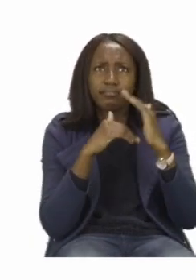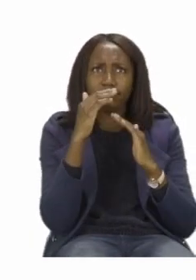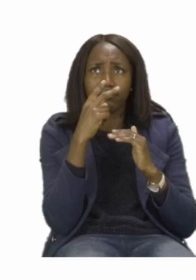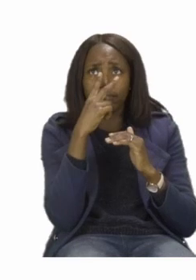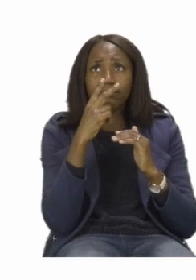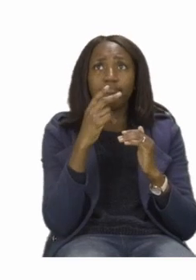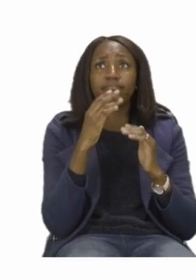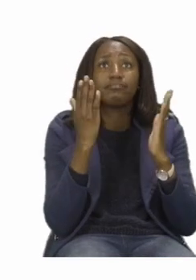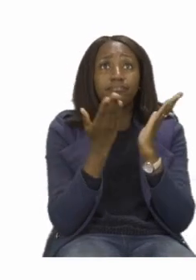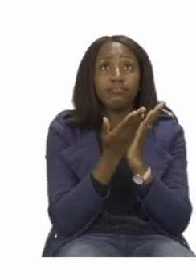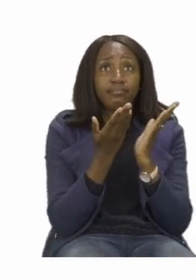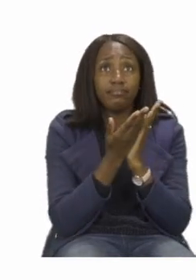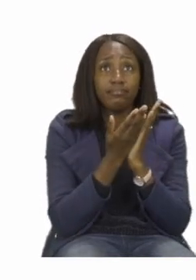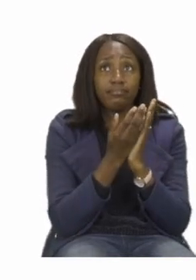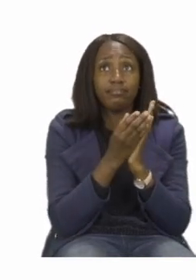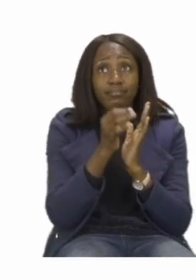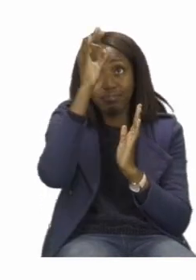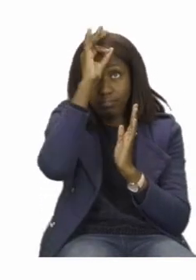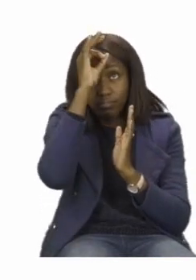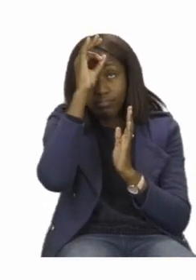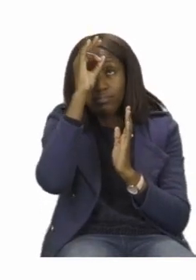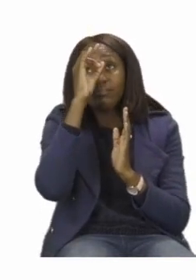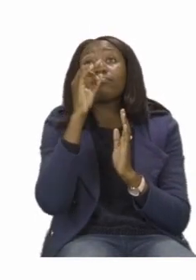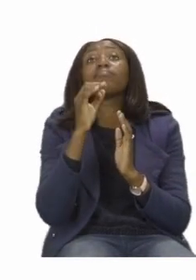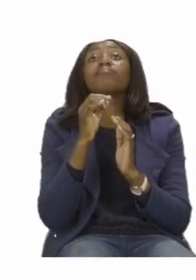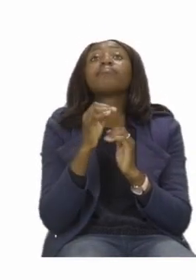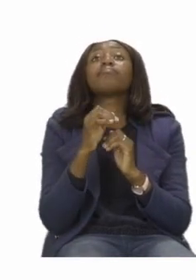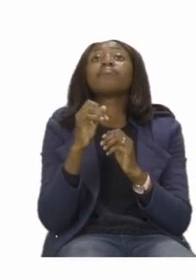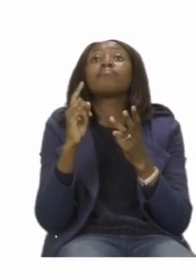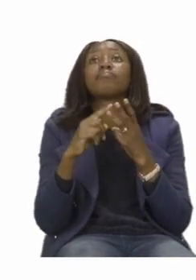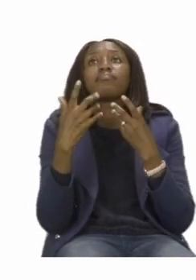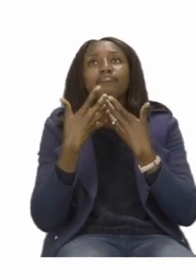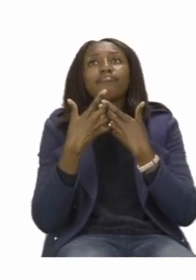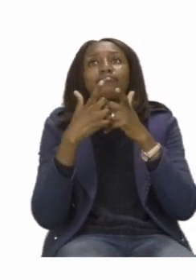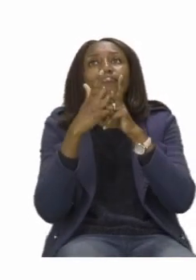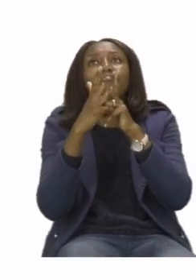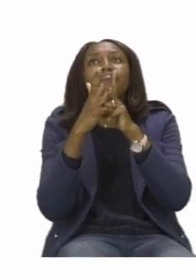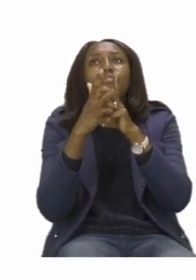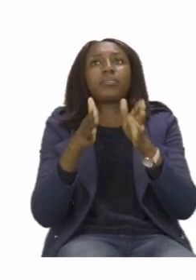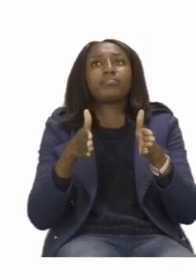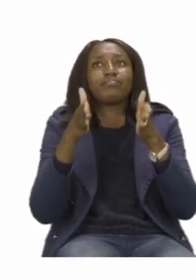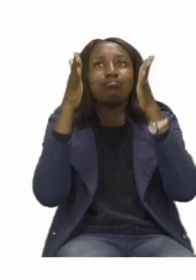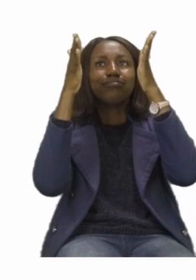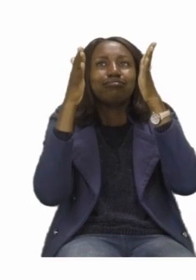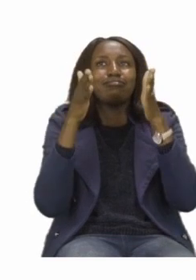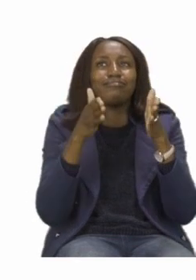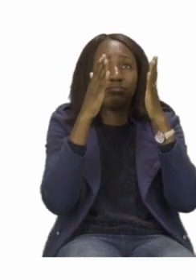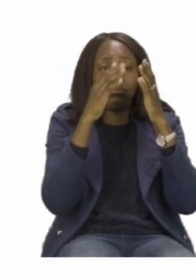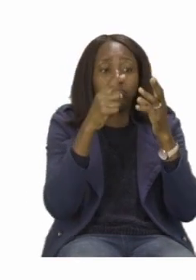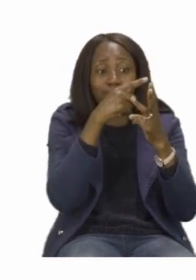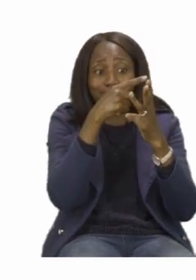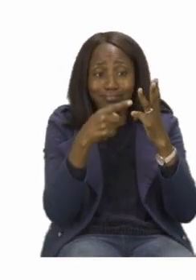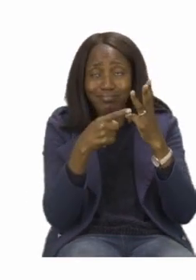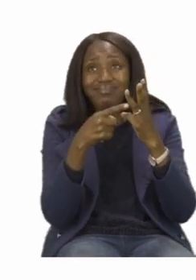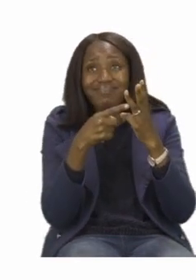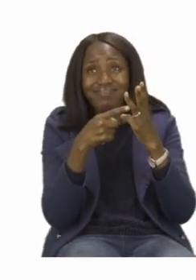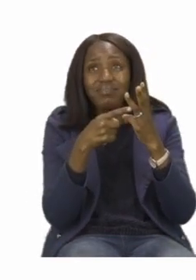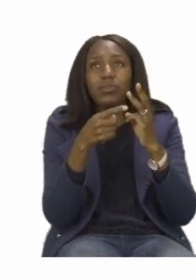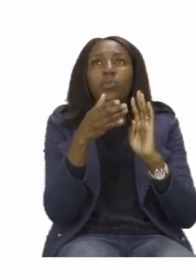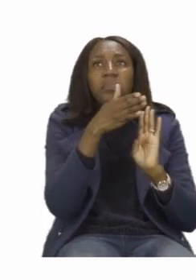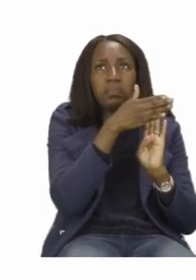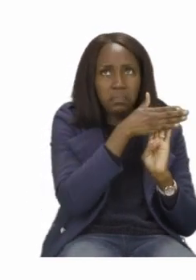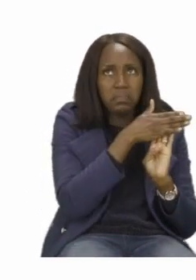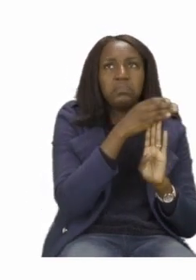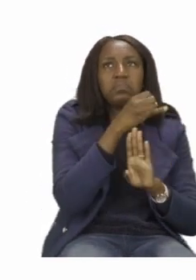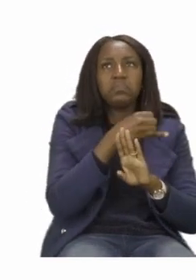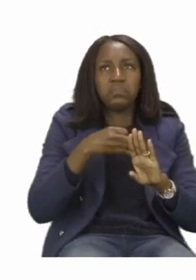school, a police station, and a church. Each of these 3 are safe places for you to go